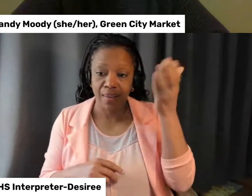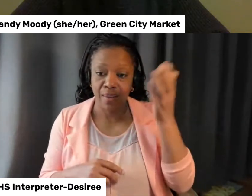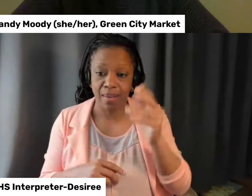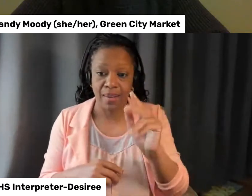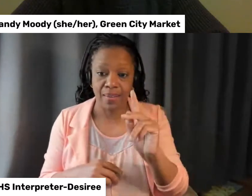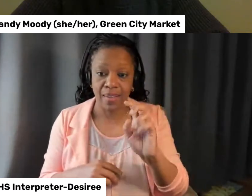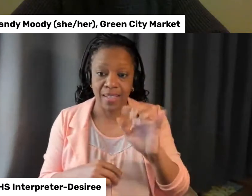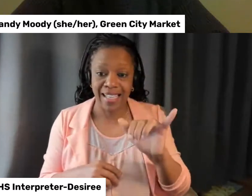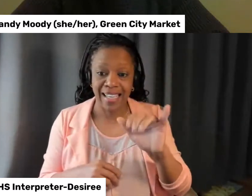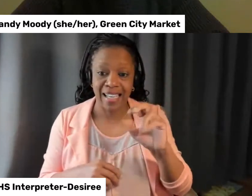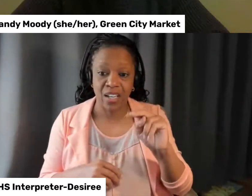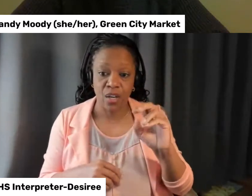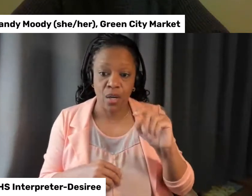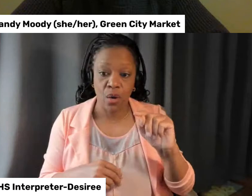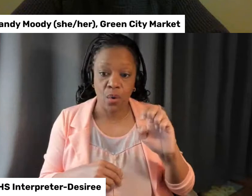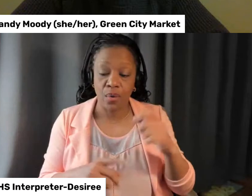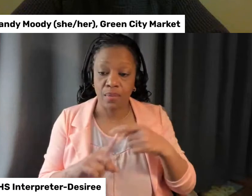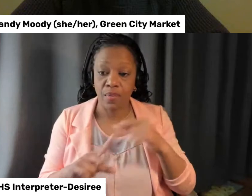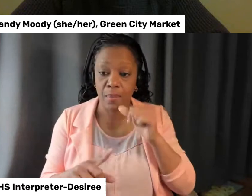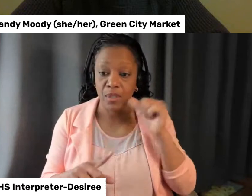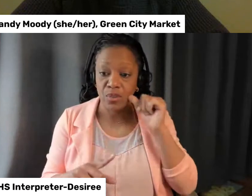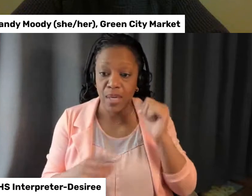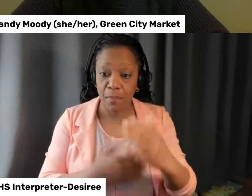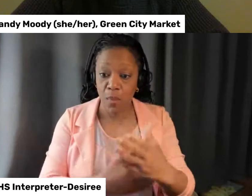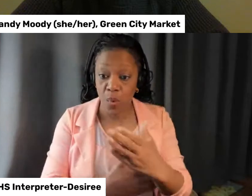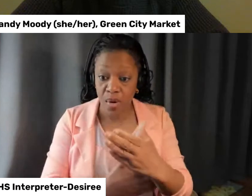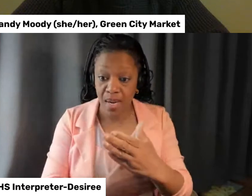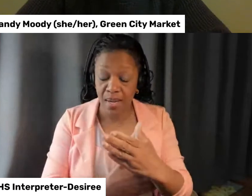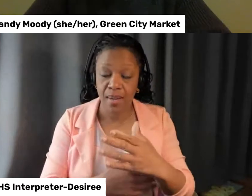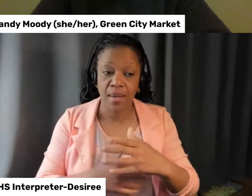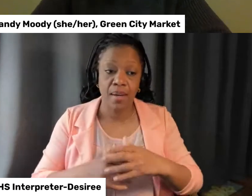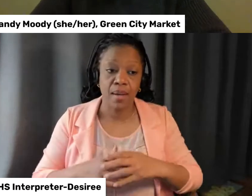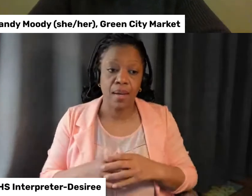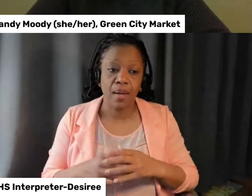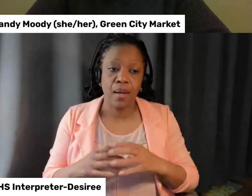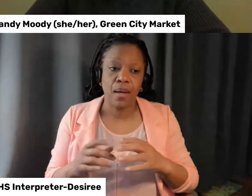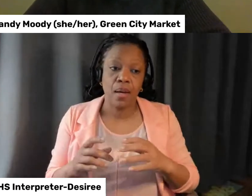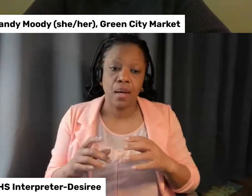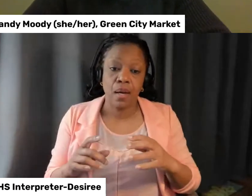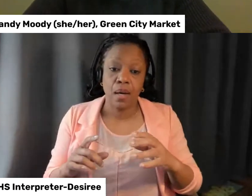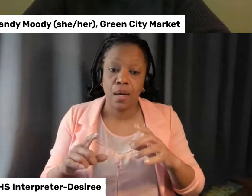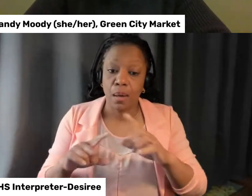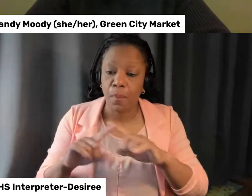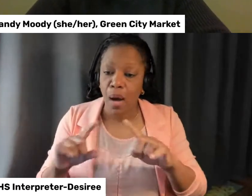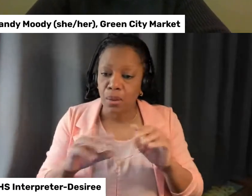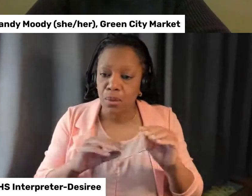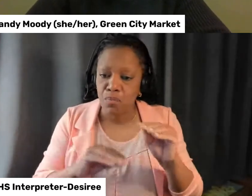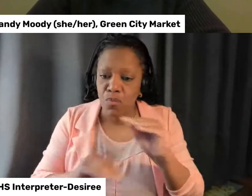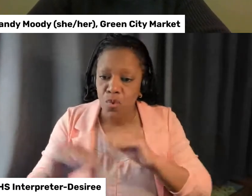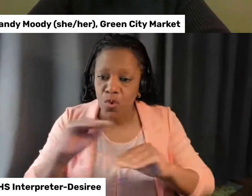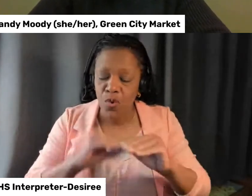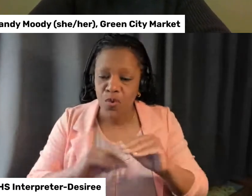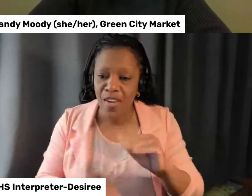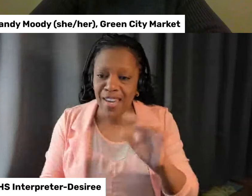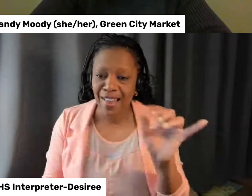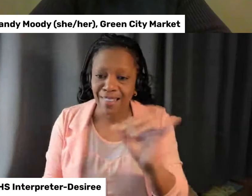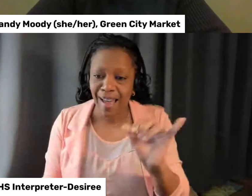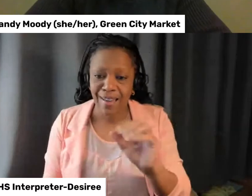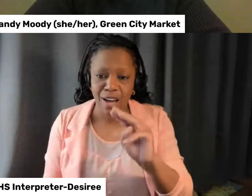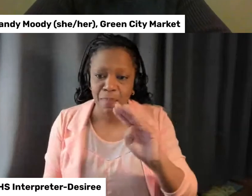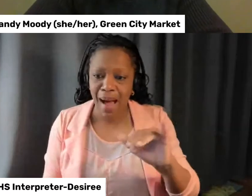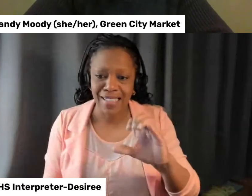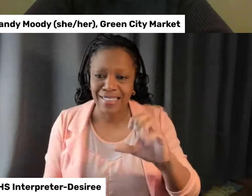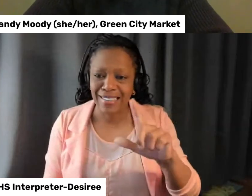from yesterday morning, but definitely, the moving like a mycelium was the theme. And I